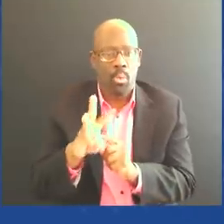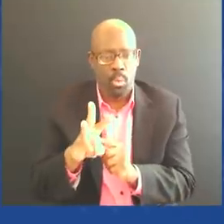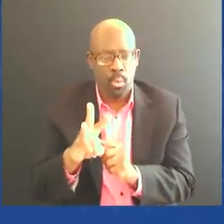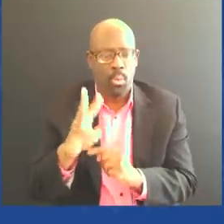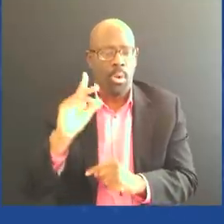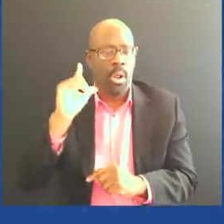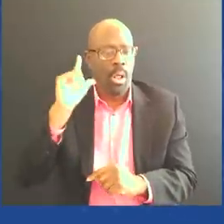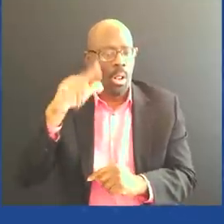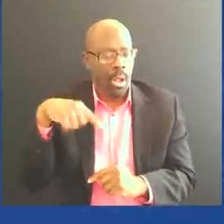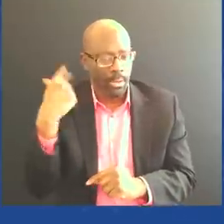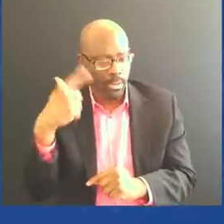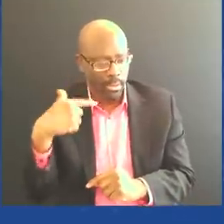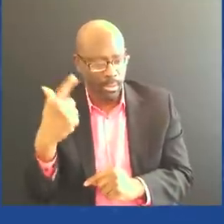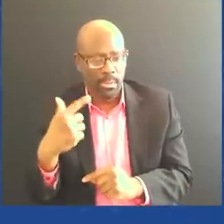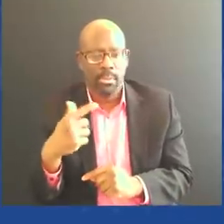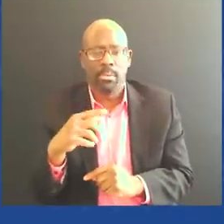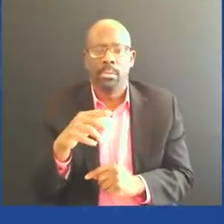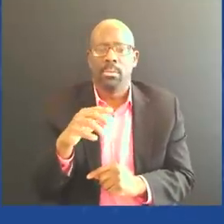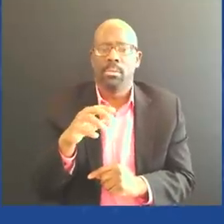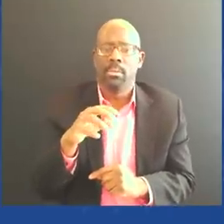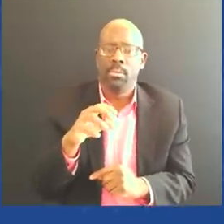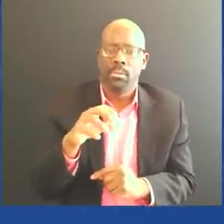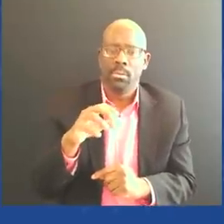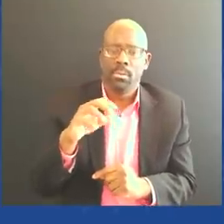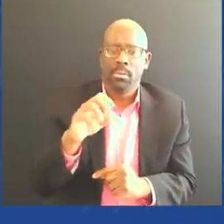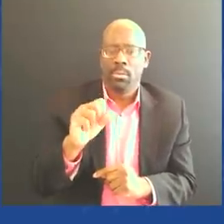Color Guard for their participation in our ceremony today.